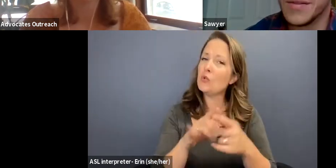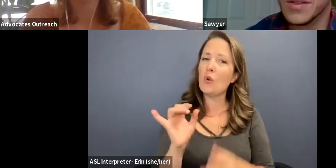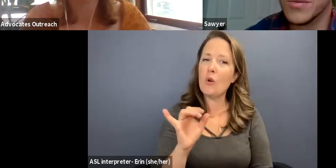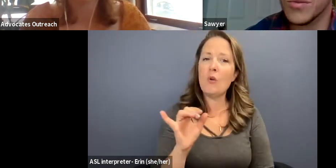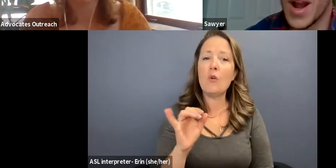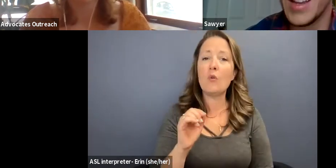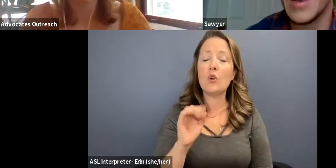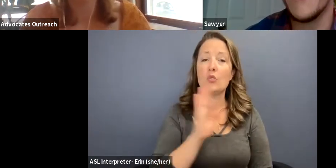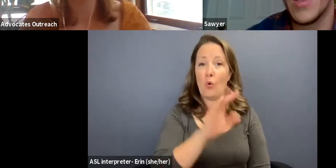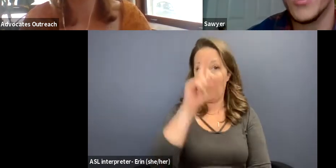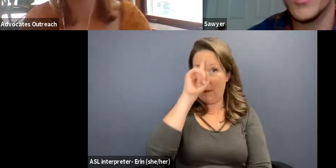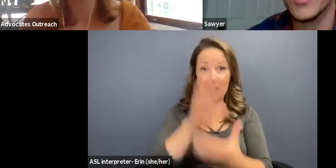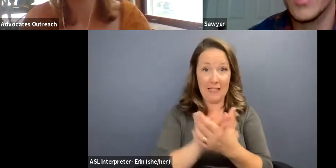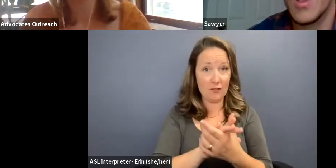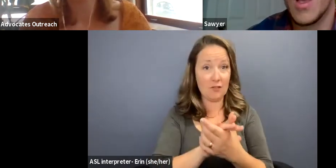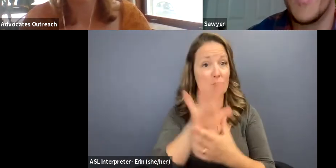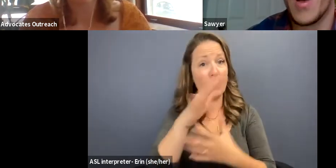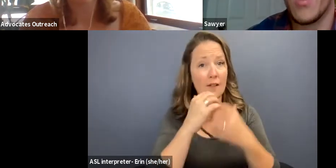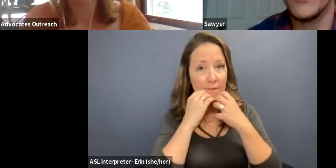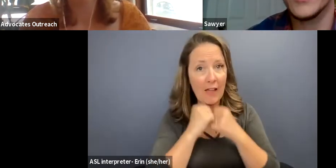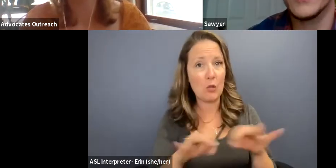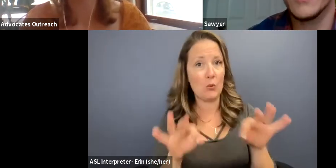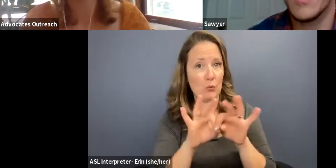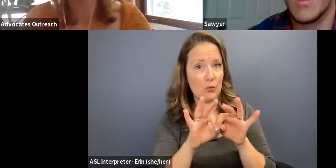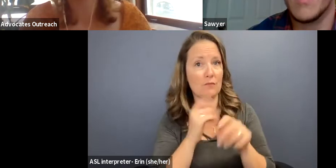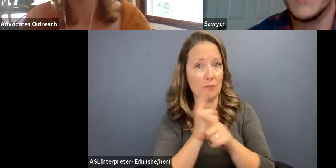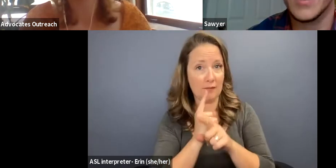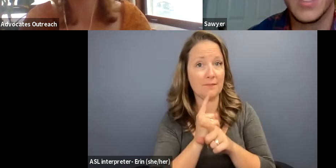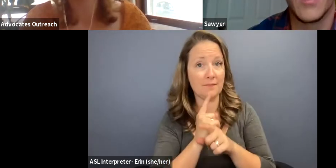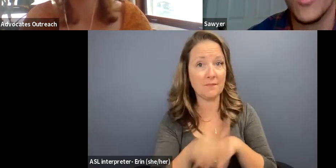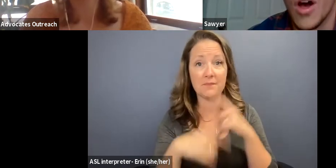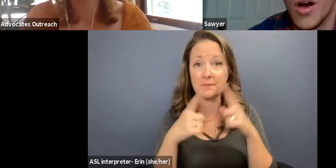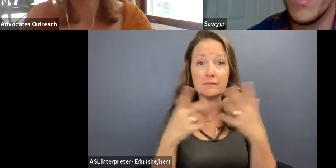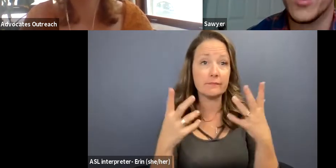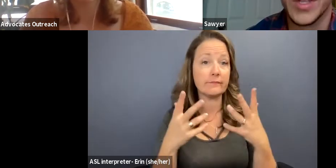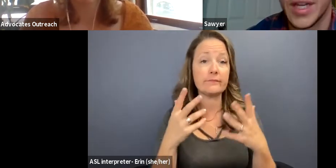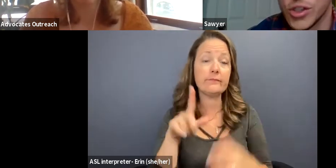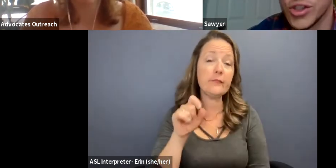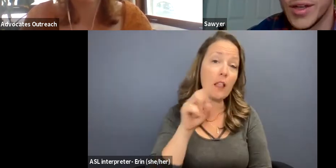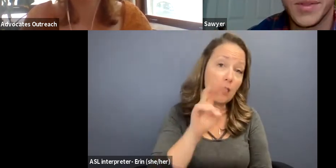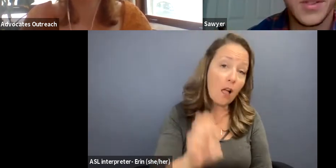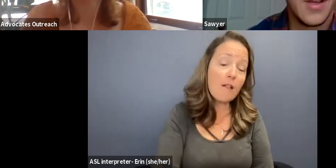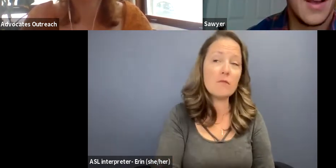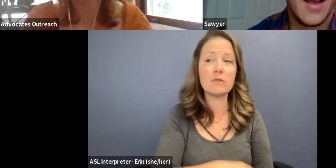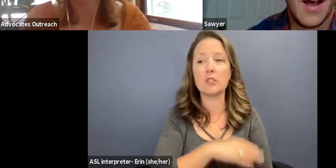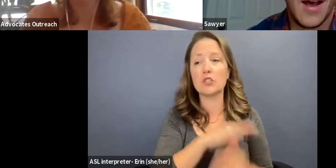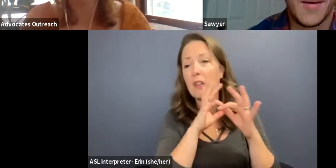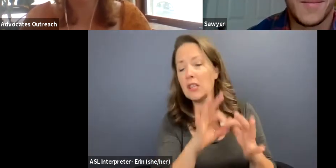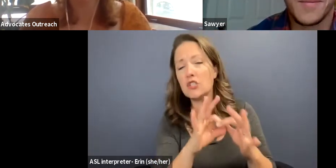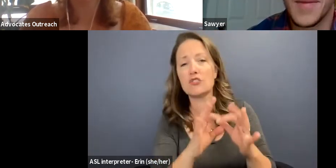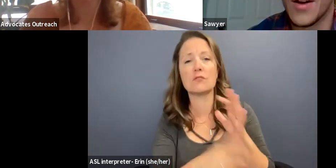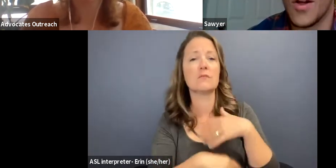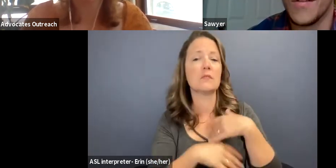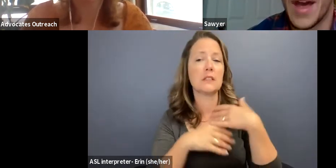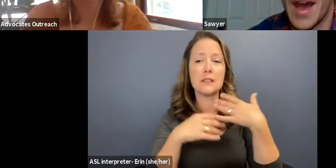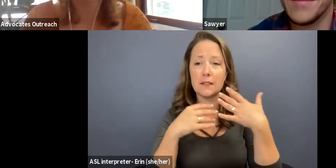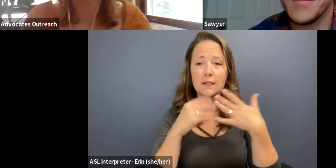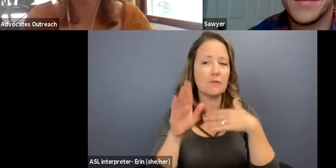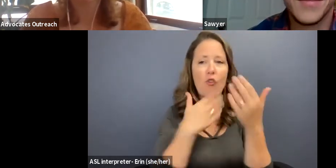own body, other people's bodies, and feeling curious about that. So that's part of sexuality as